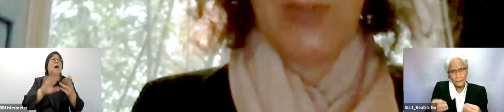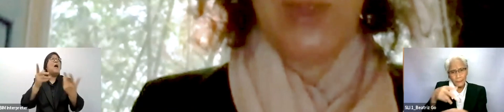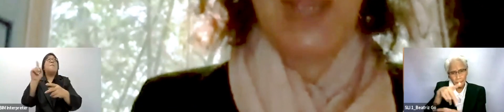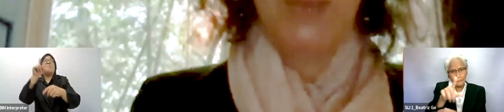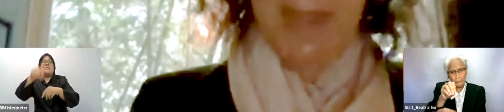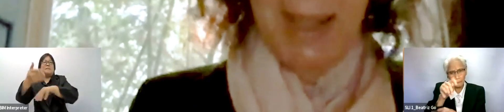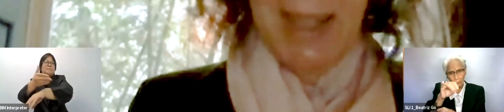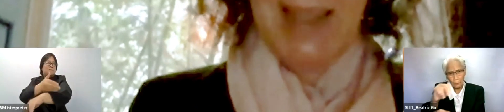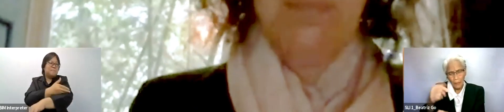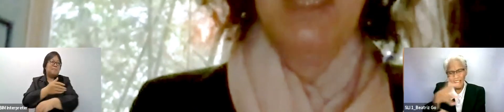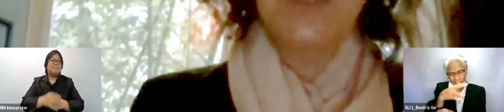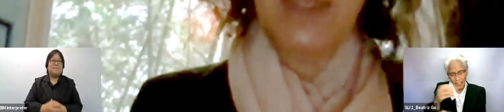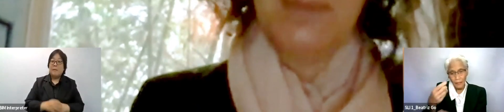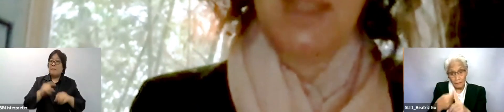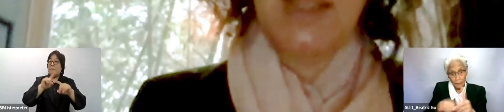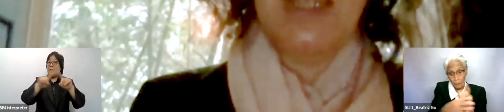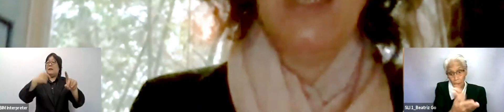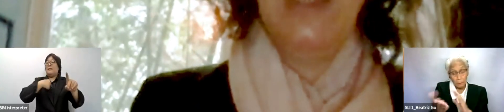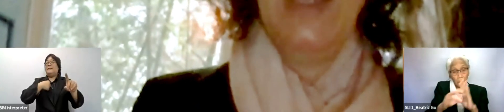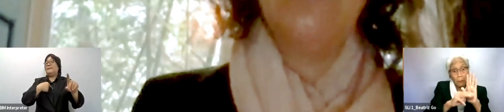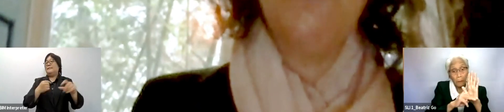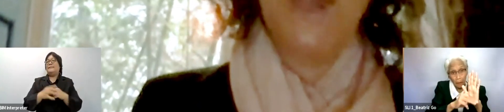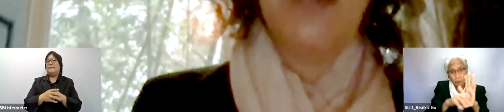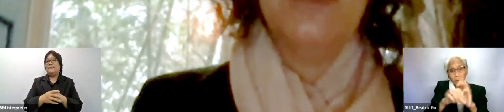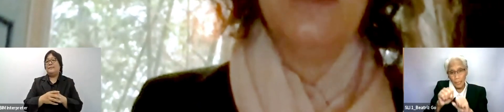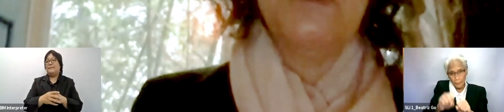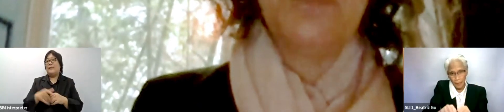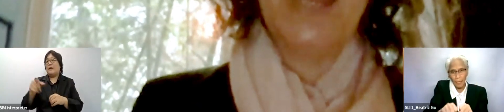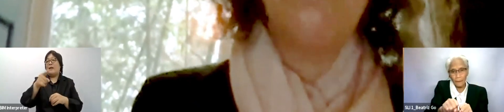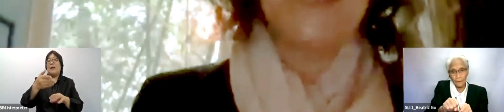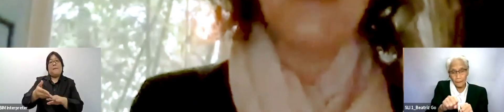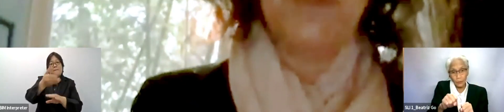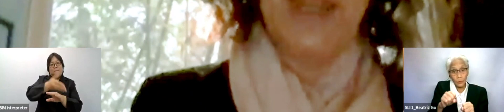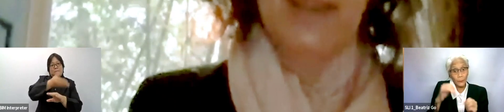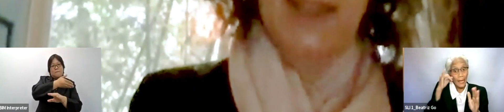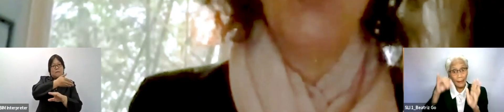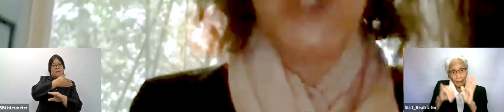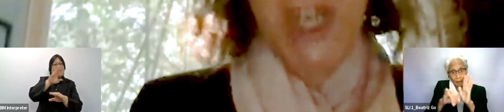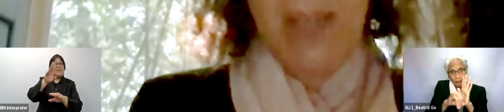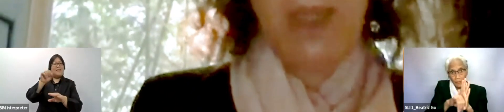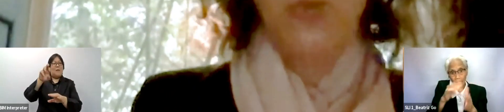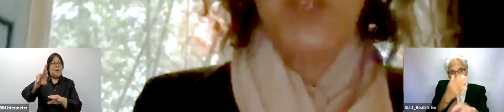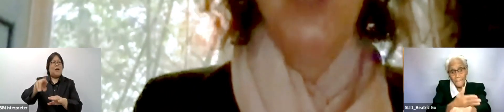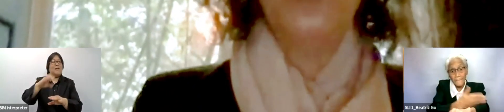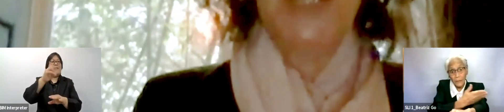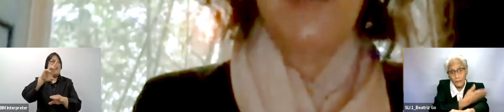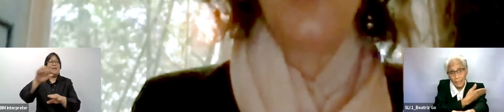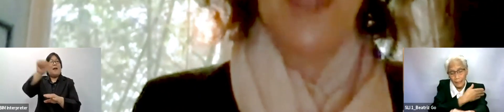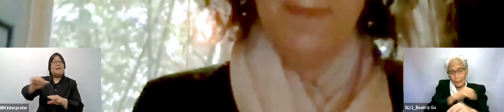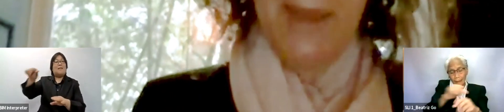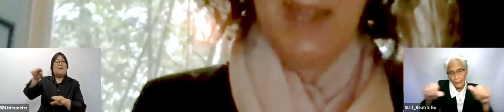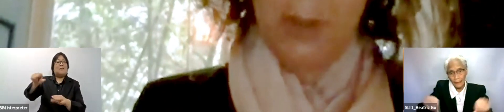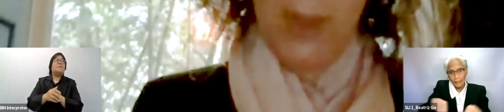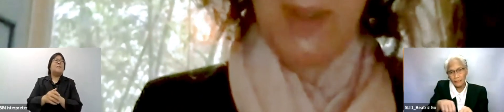those children, protecting them, giving them dignity, and make them avail a regime which really